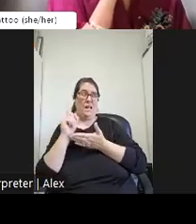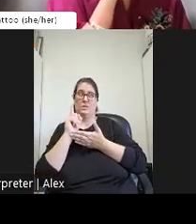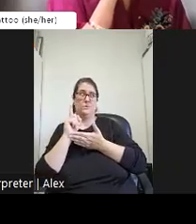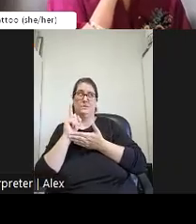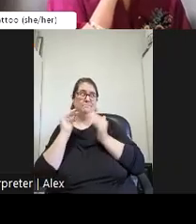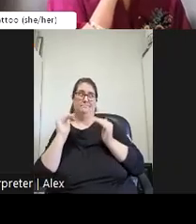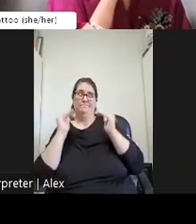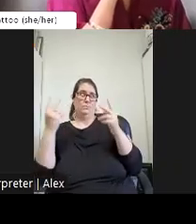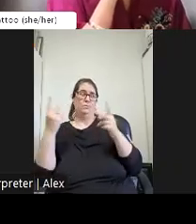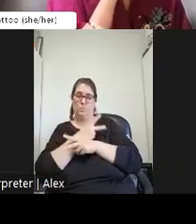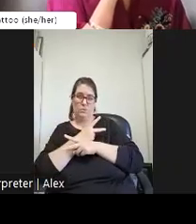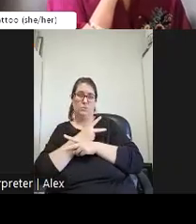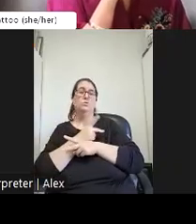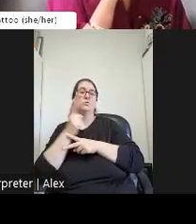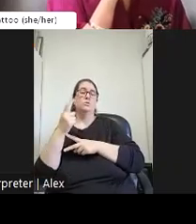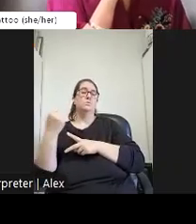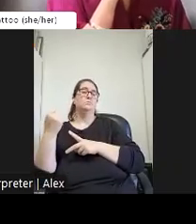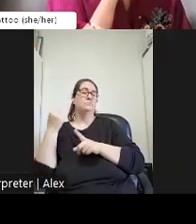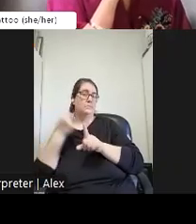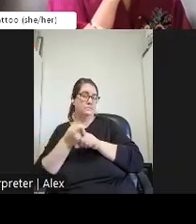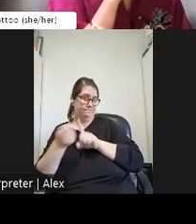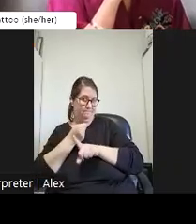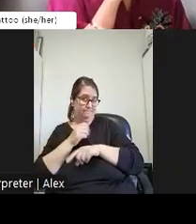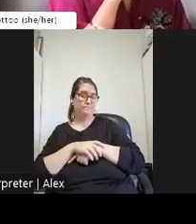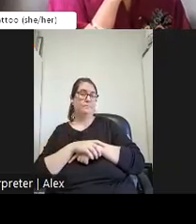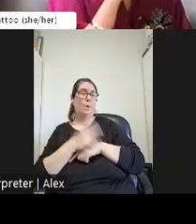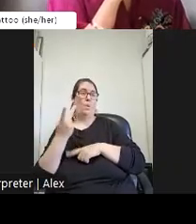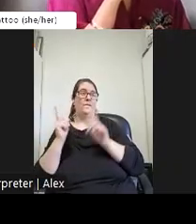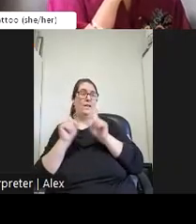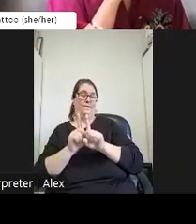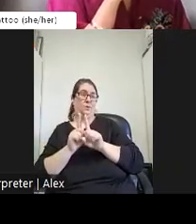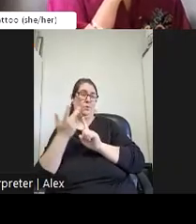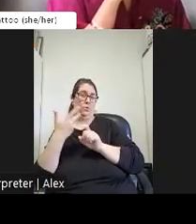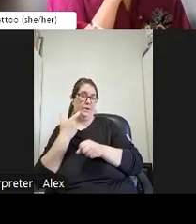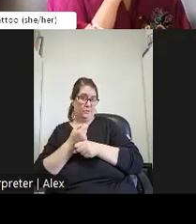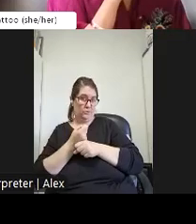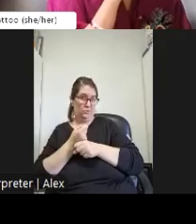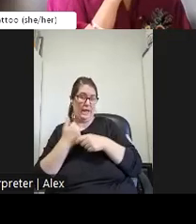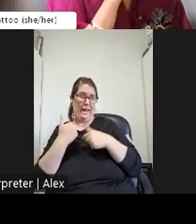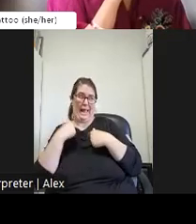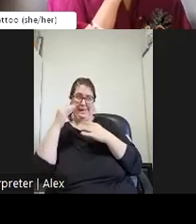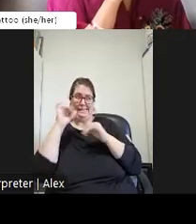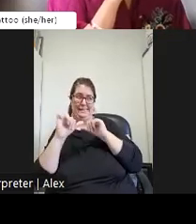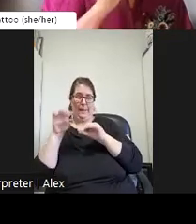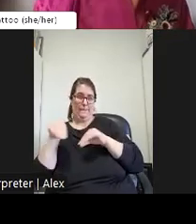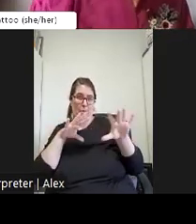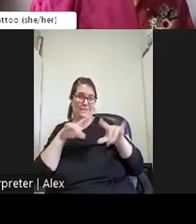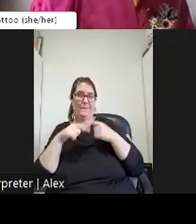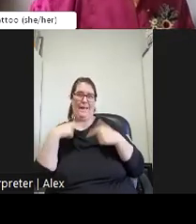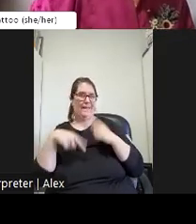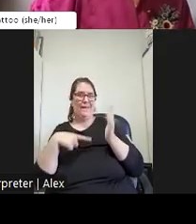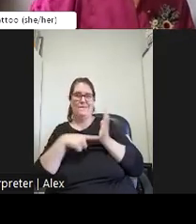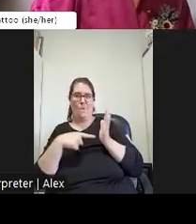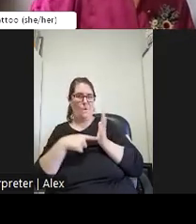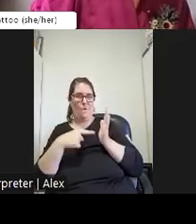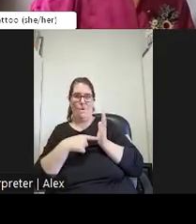escalated and she ended up hitting me. We've lived together for 3 years and I'm thinking about moving out, but I can't really afford it